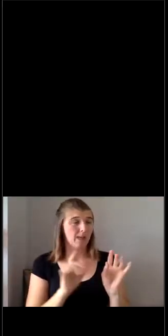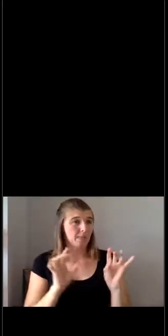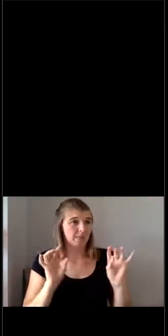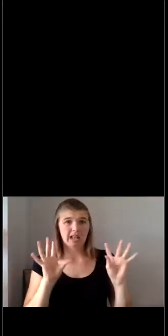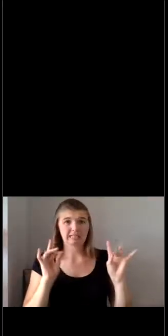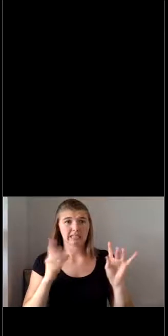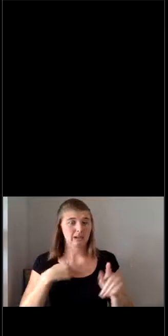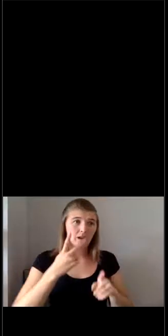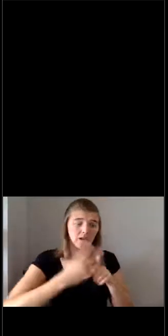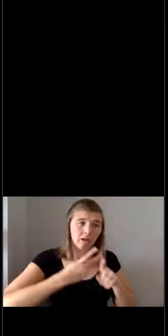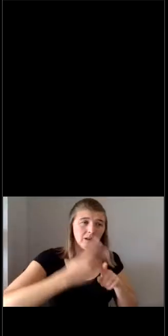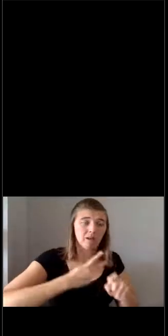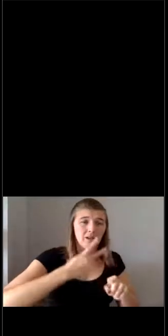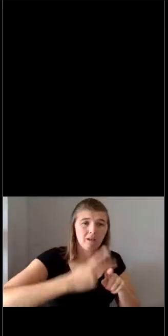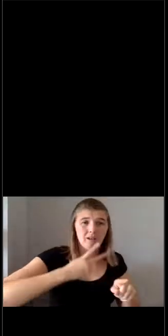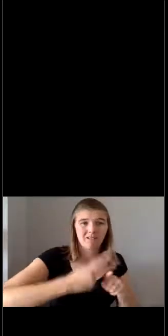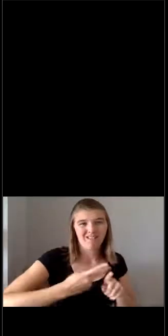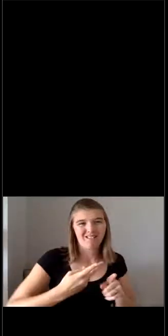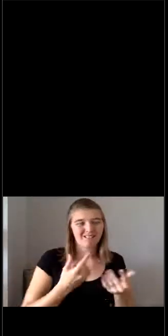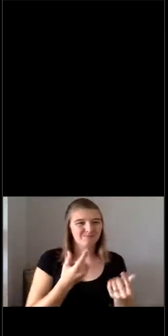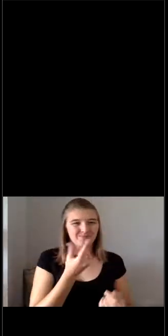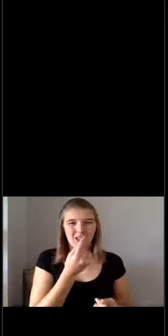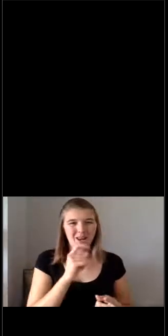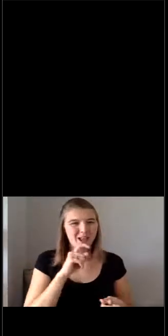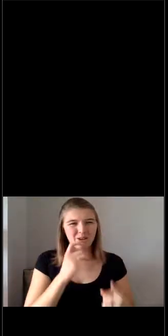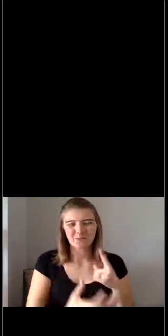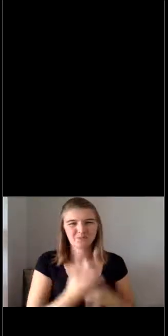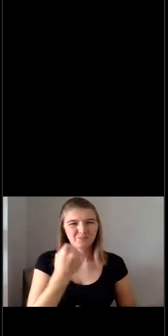of identifying a job or a grant, and then how we approach